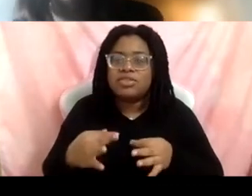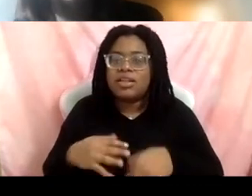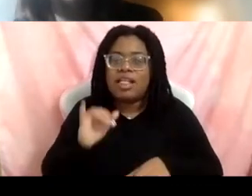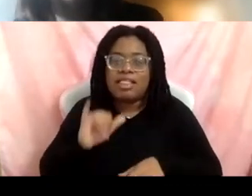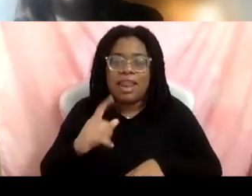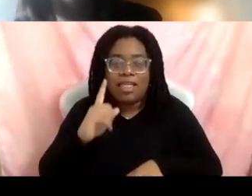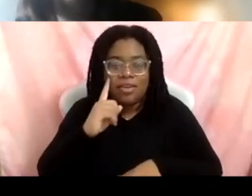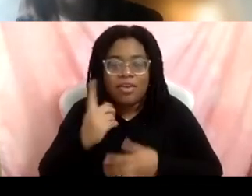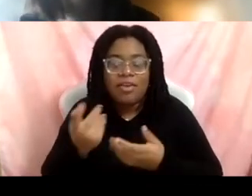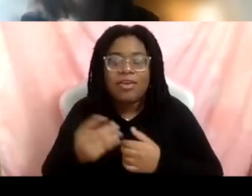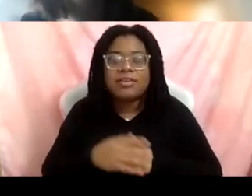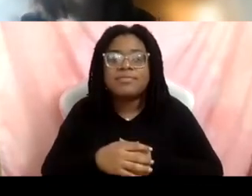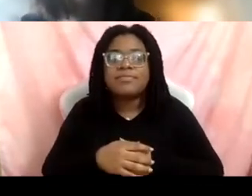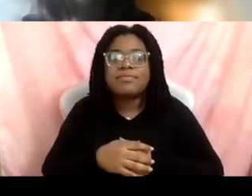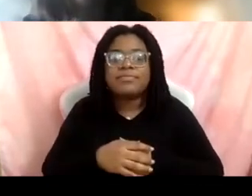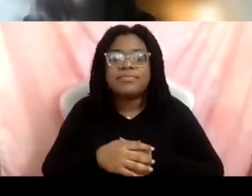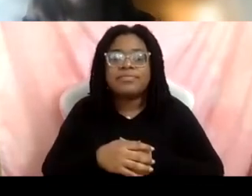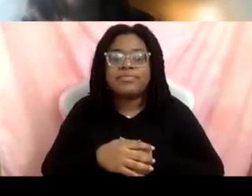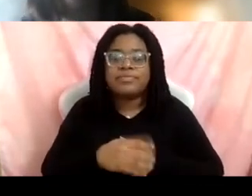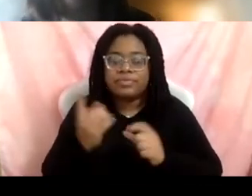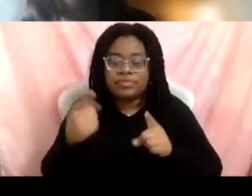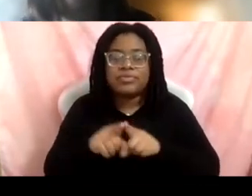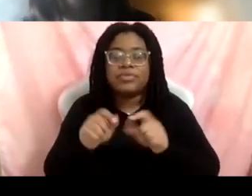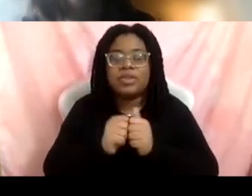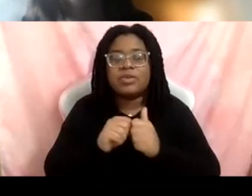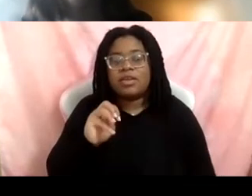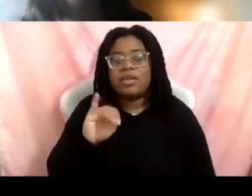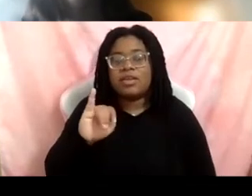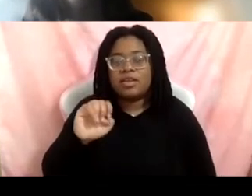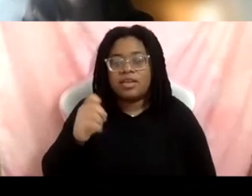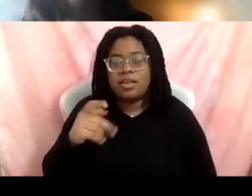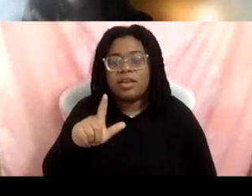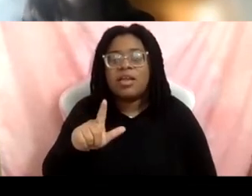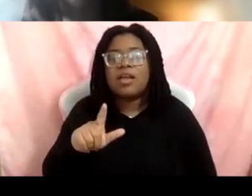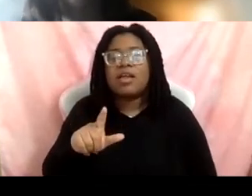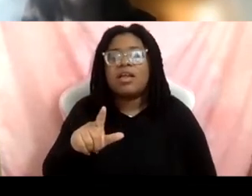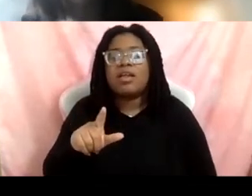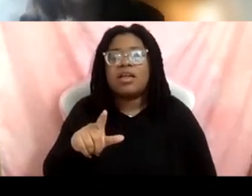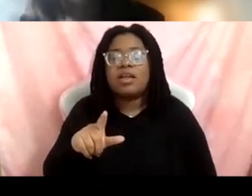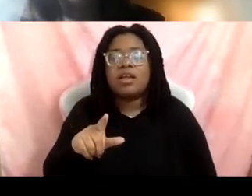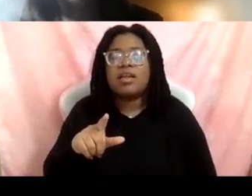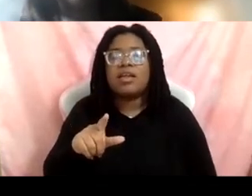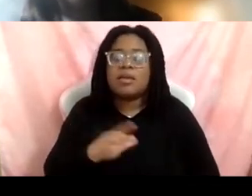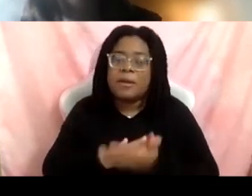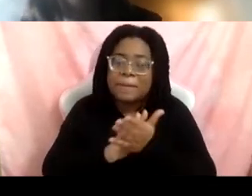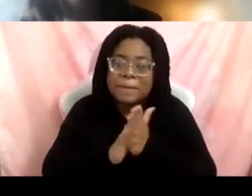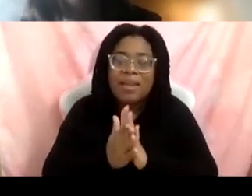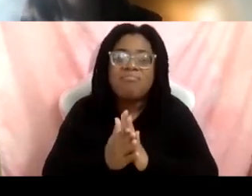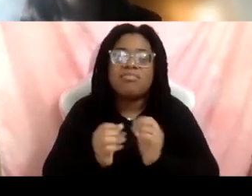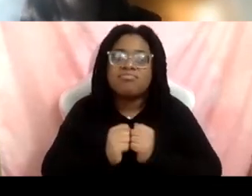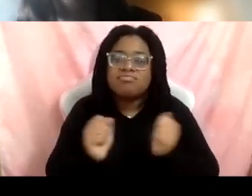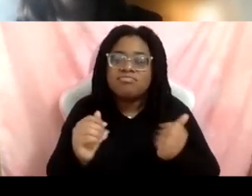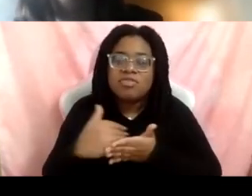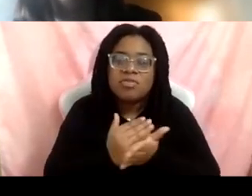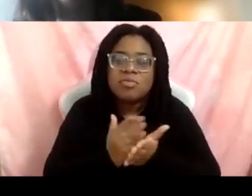be. So I think I agree with Michael, just in that, becoming vulnerable and honest and